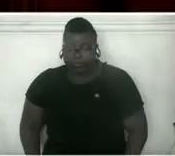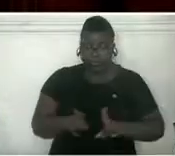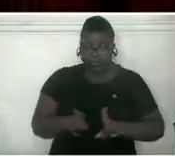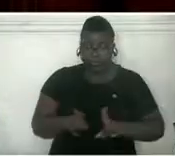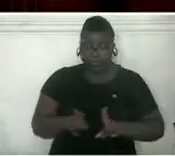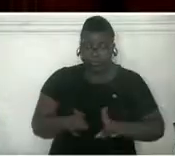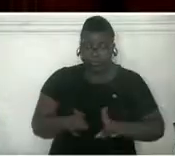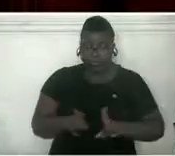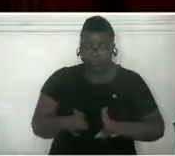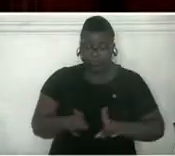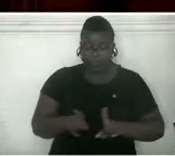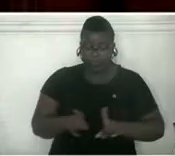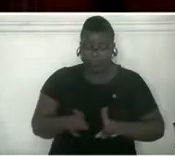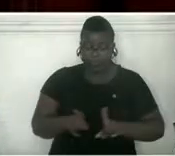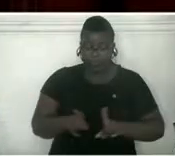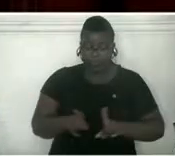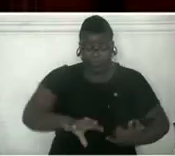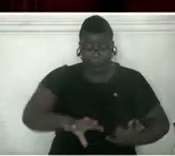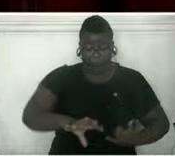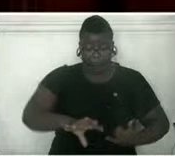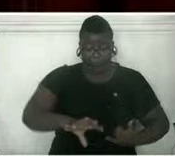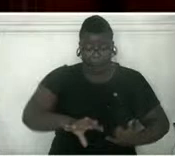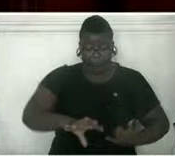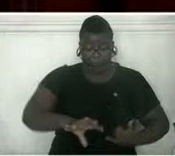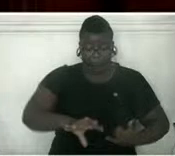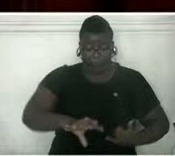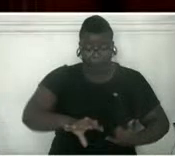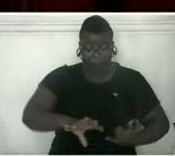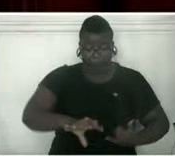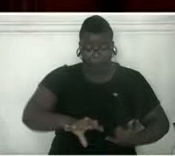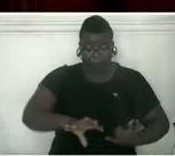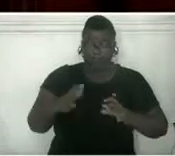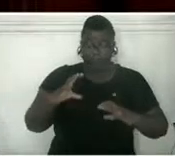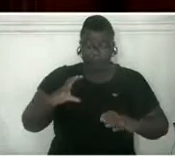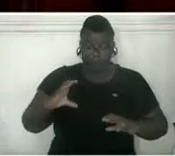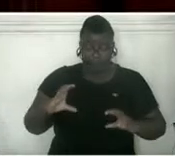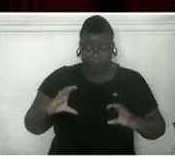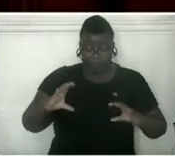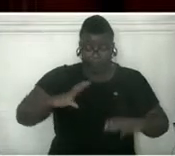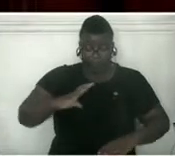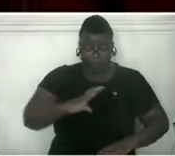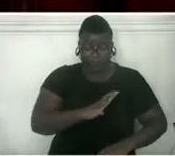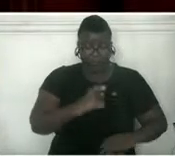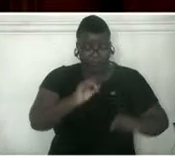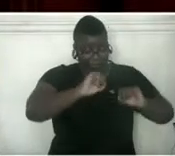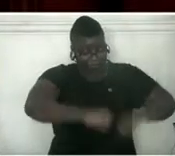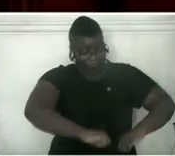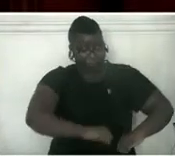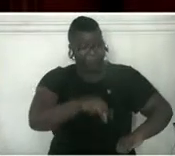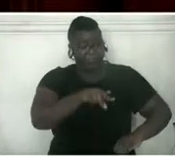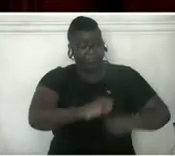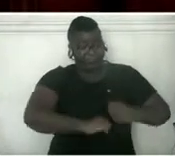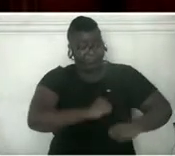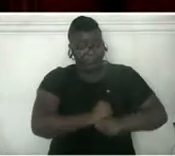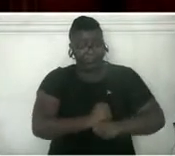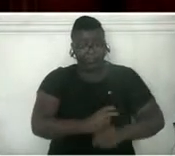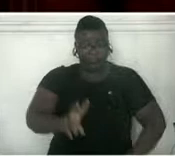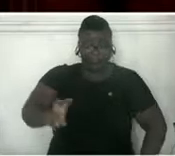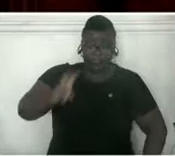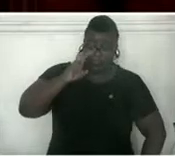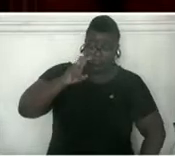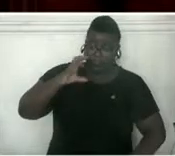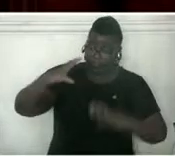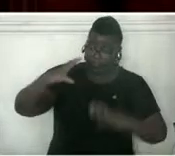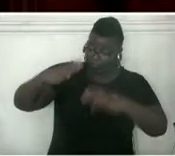priorities, the Provincial Executive Council Lekgotla agreed that this year our strict focus